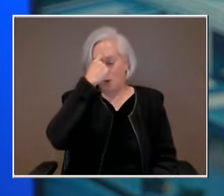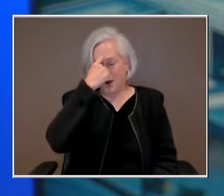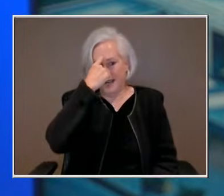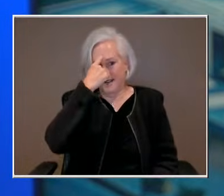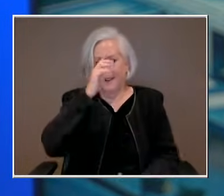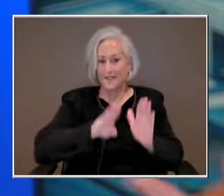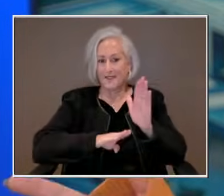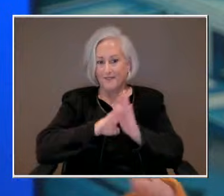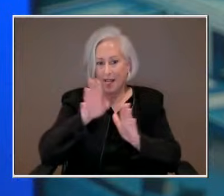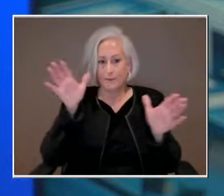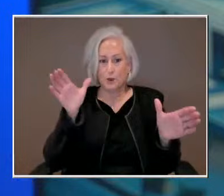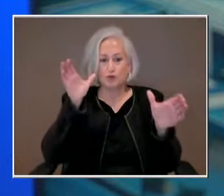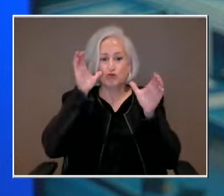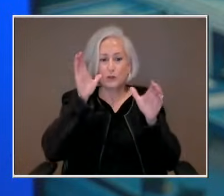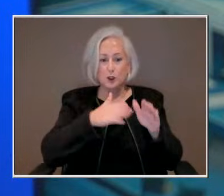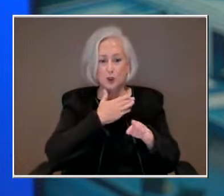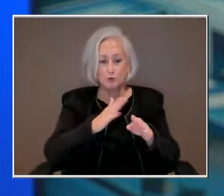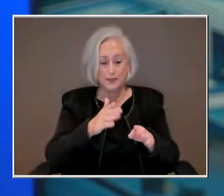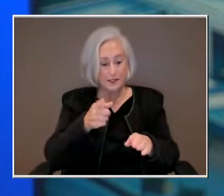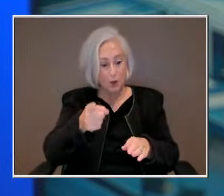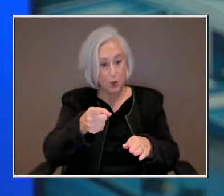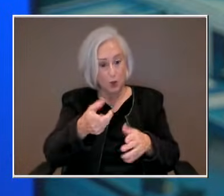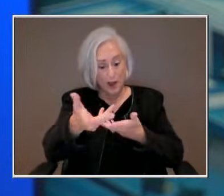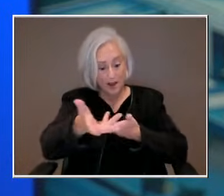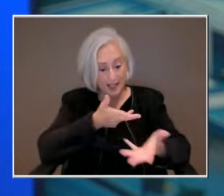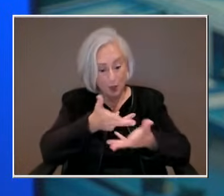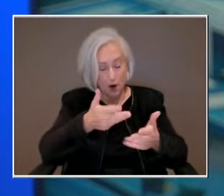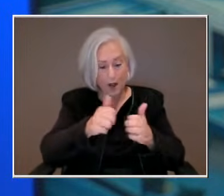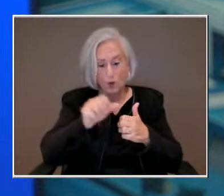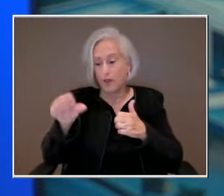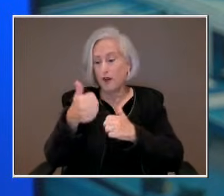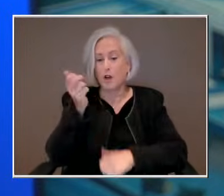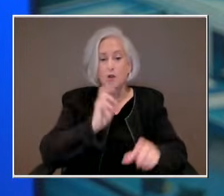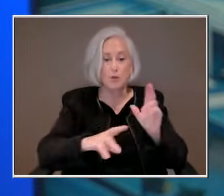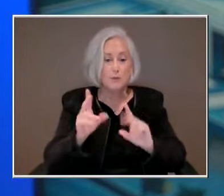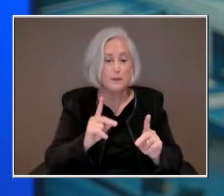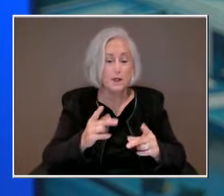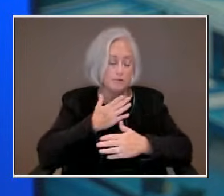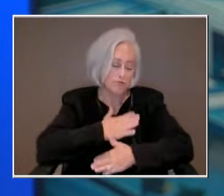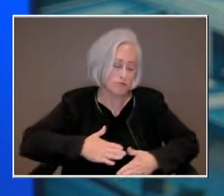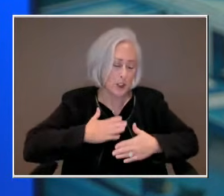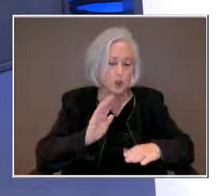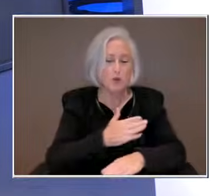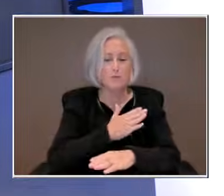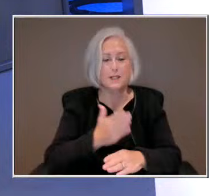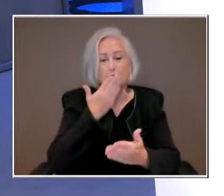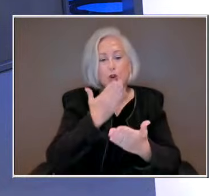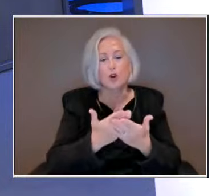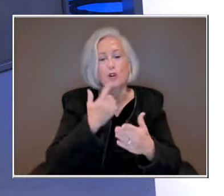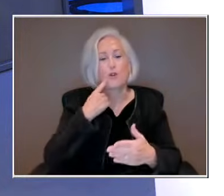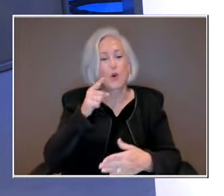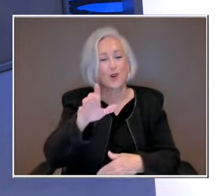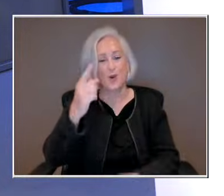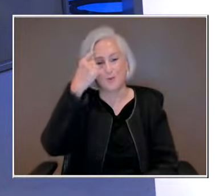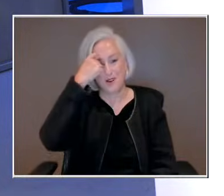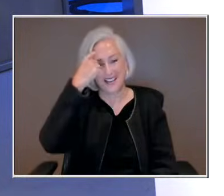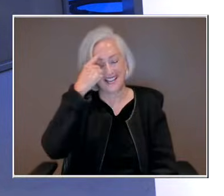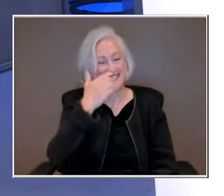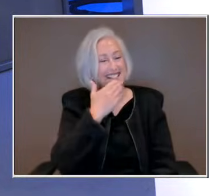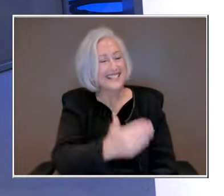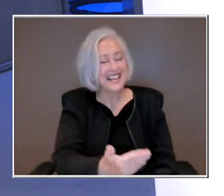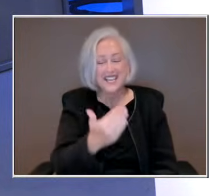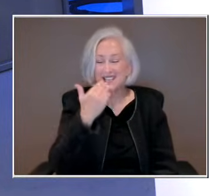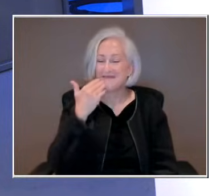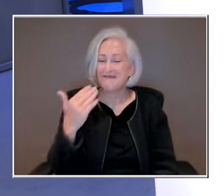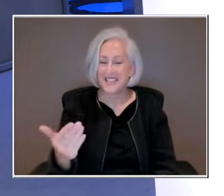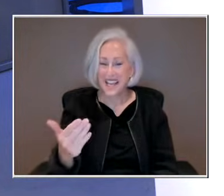that we can interact with others and enjoy music together, it's going to be good for our brain. Dr. Mann, thank you. Dr. Coffey, thank you. Thank